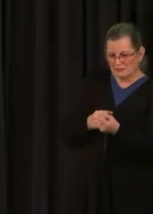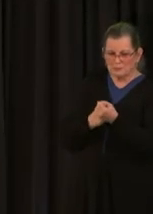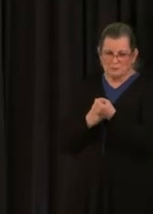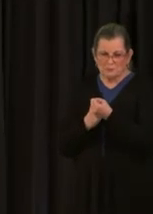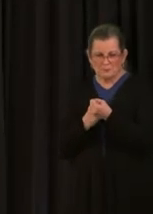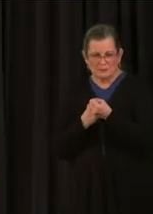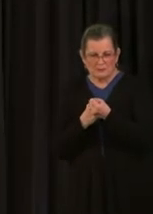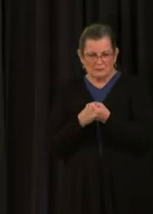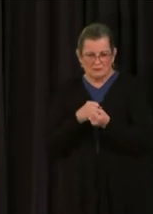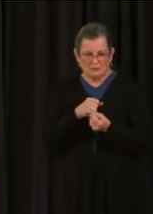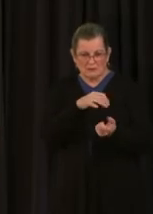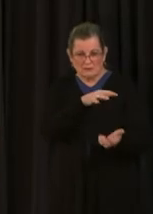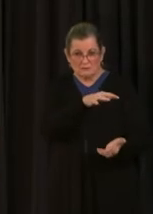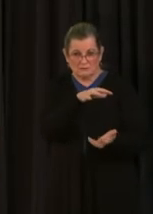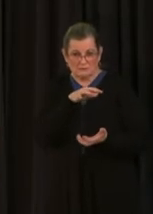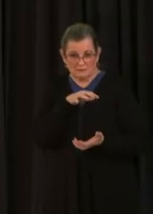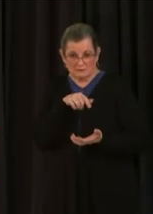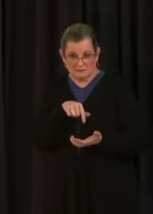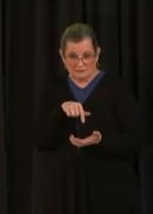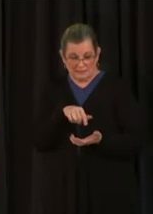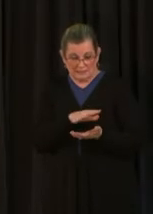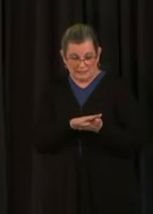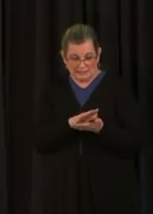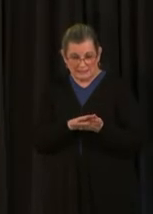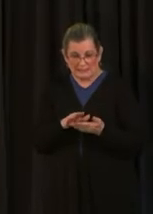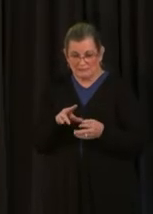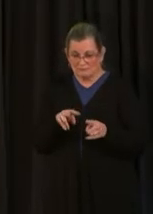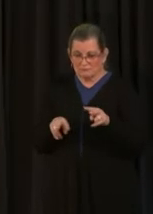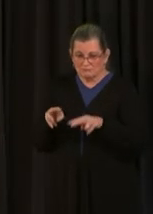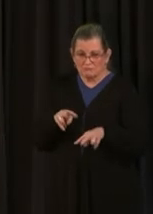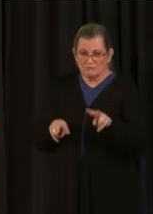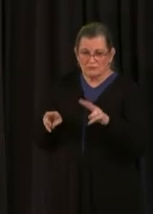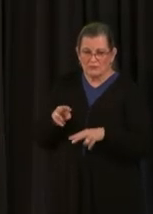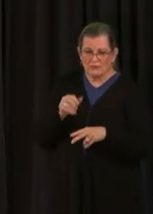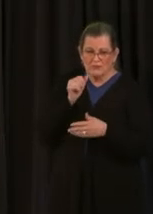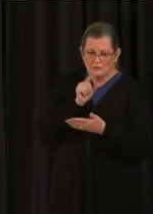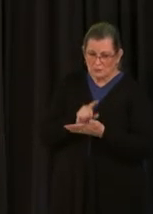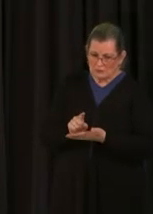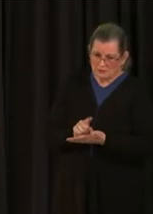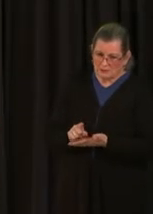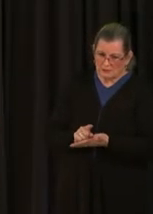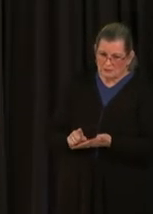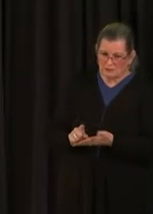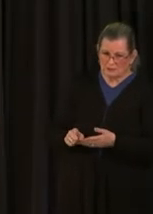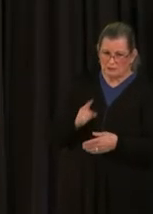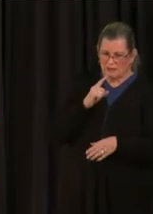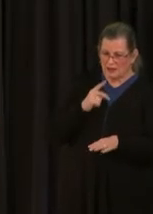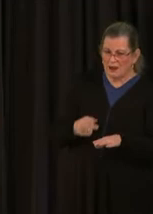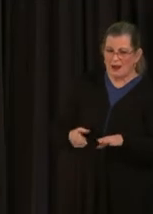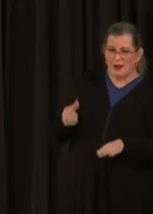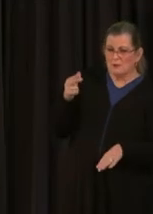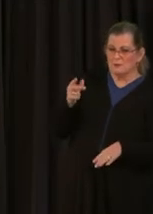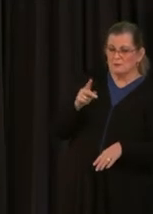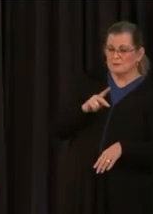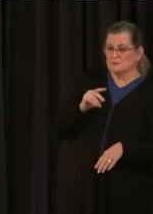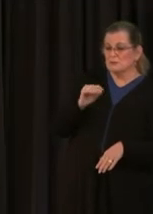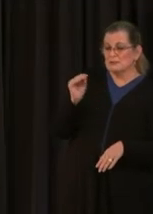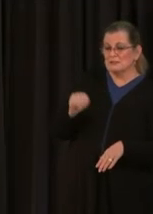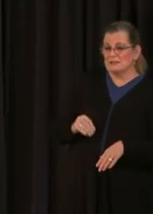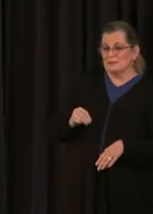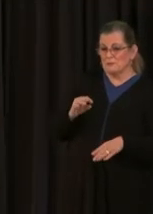Additionally, we do offer throughout the system access to hand sanitizer in our rail stations and major bus